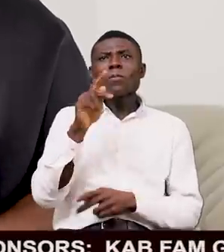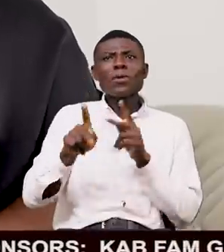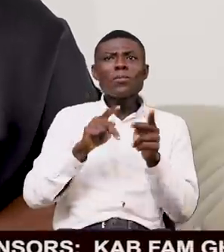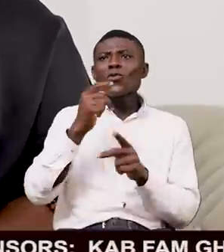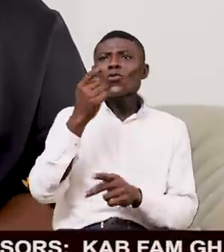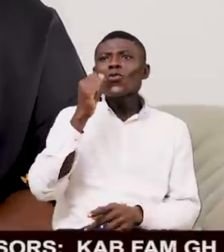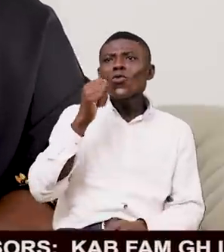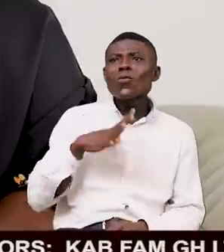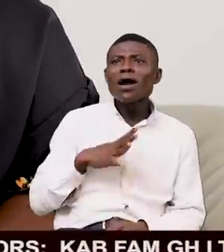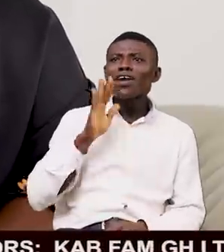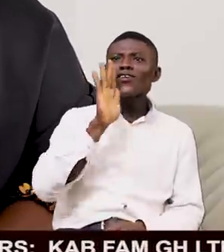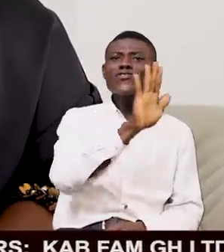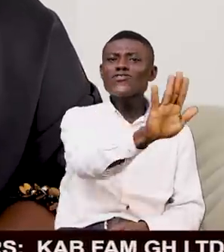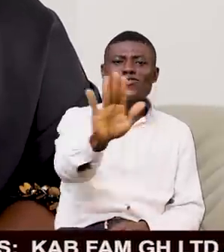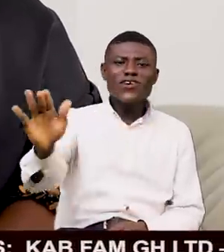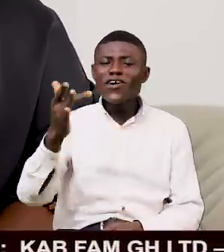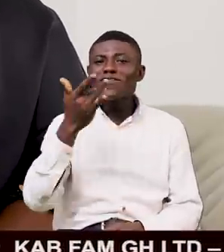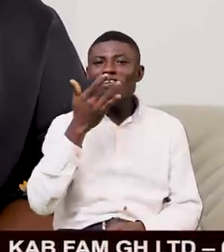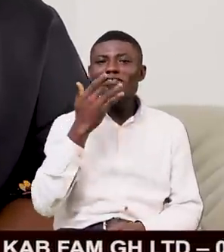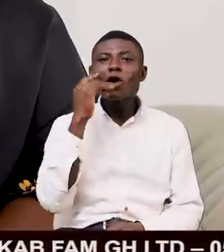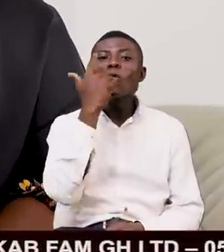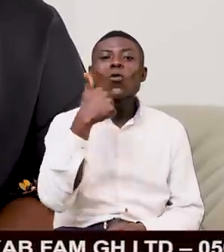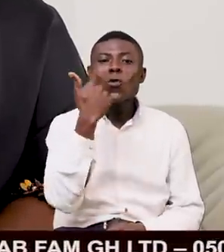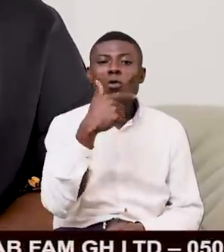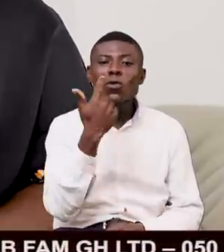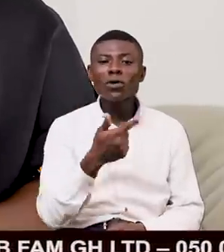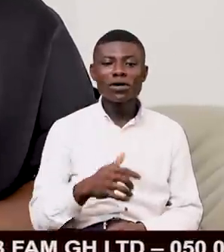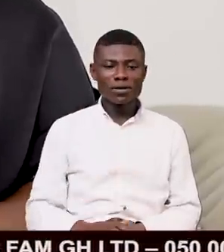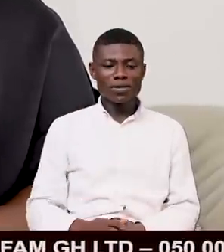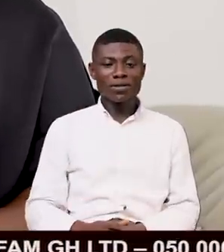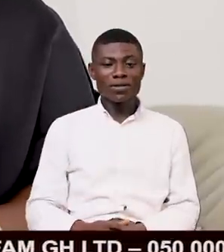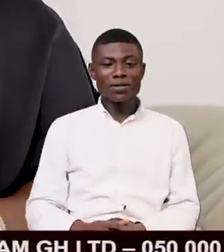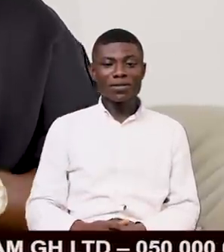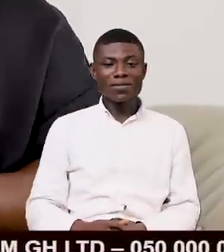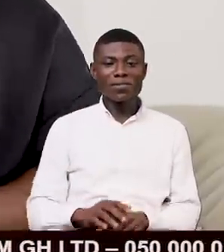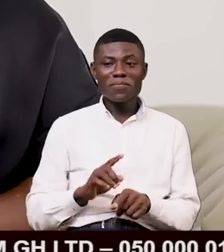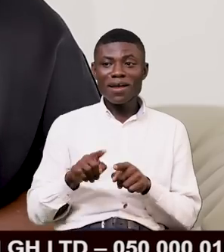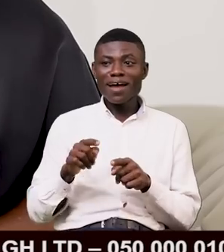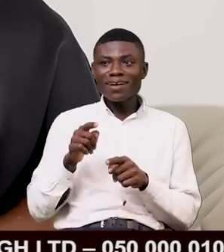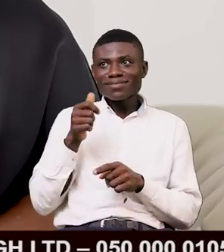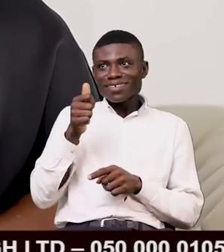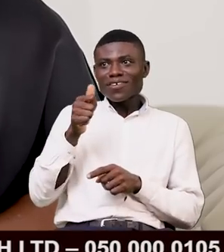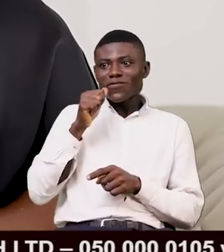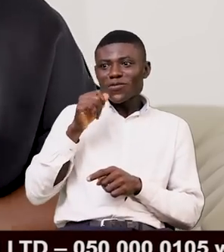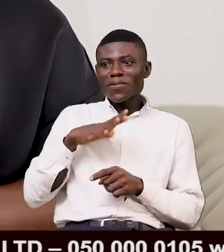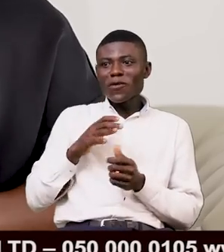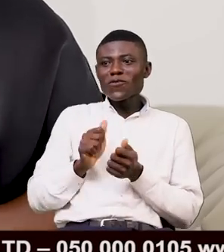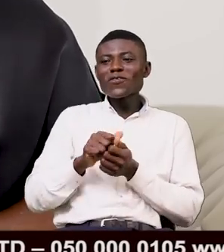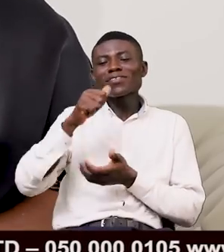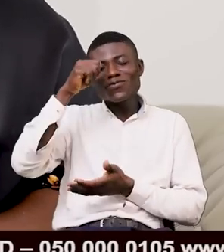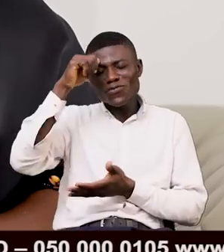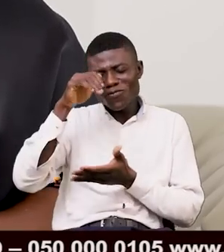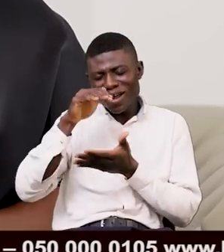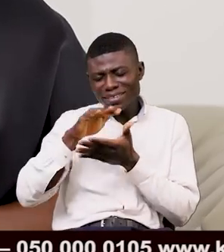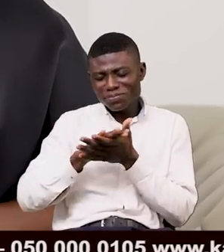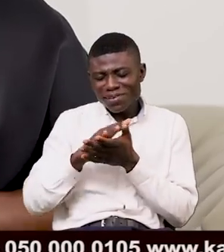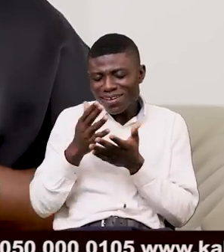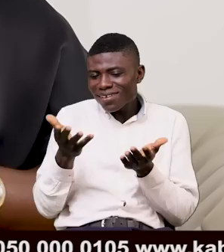your favorite, and a wasini. Na one ni church room with you. The better